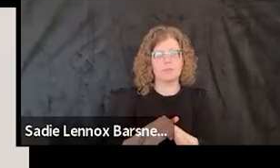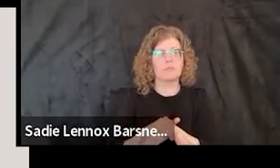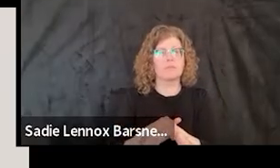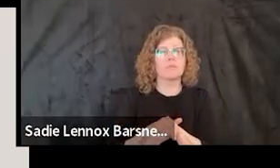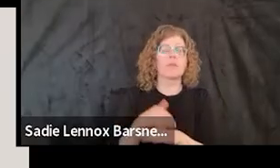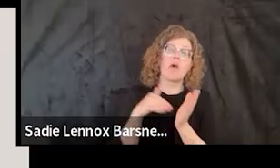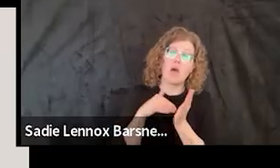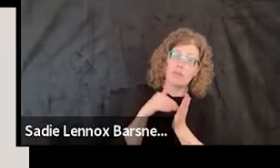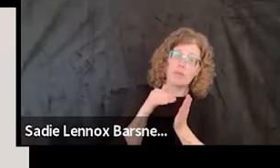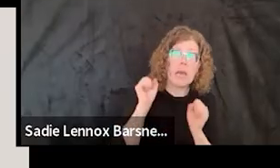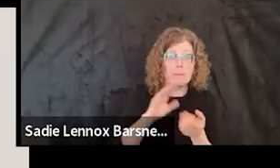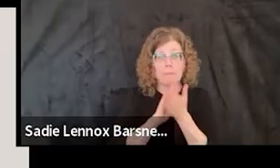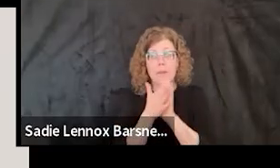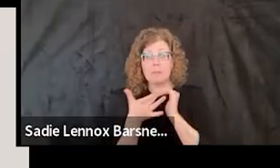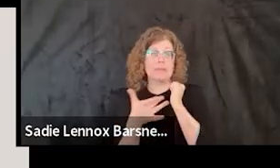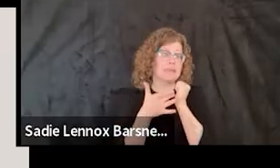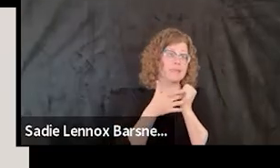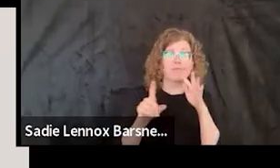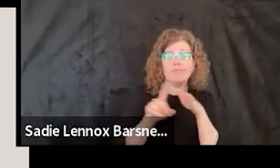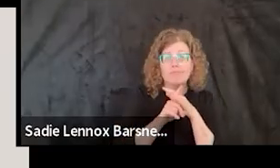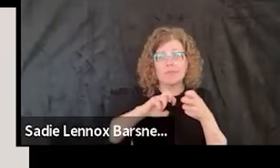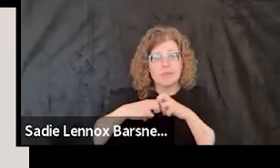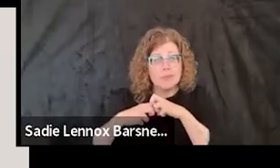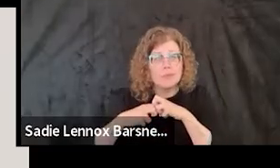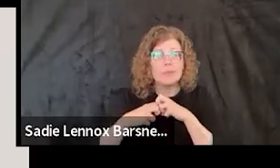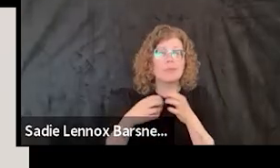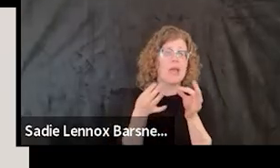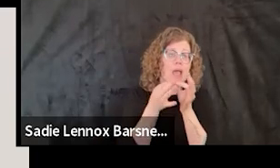communication and cultural barriers, to name a few.